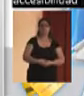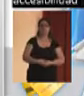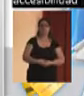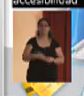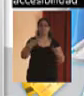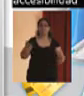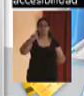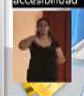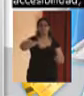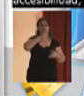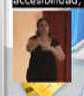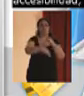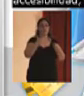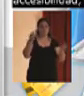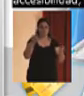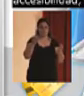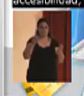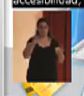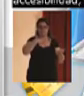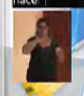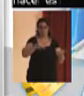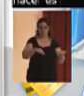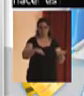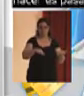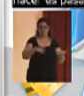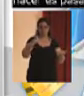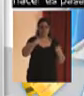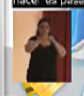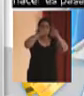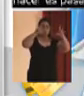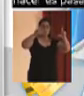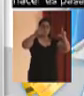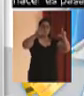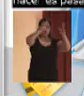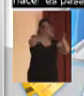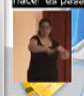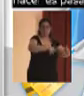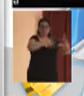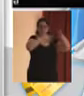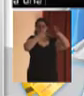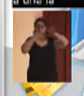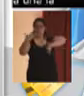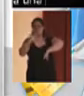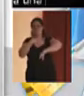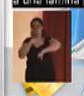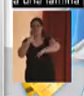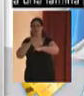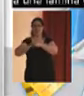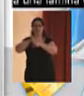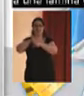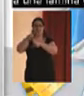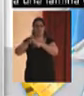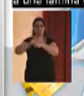fulfills a number of accessibility requirements? What we can do is transfer whatever is in the